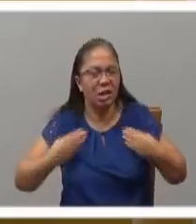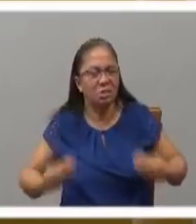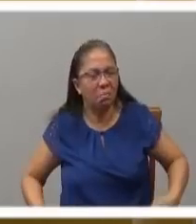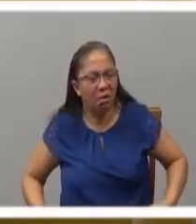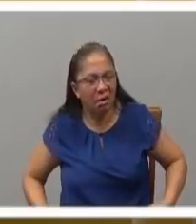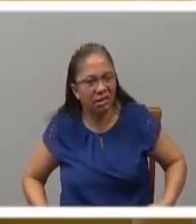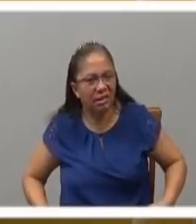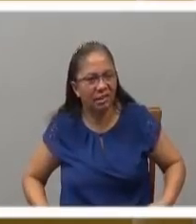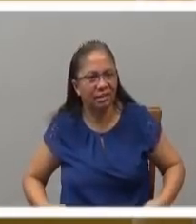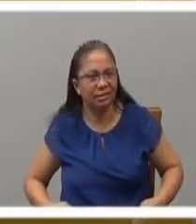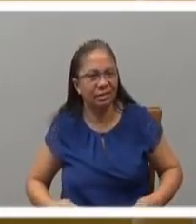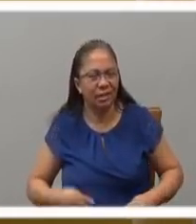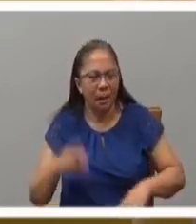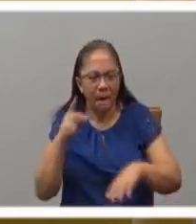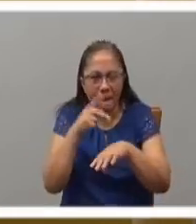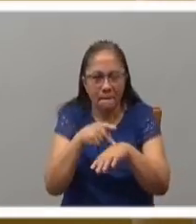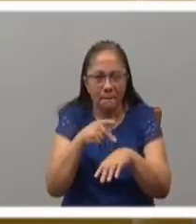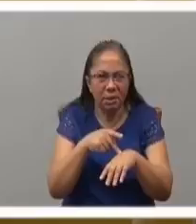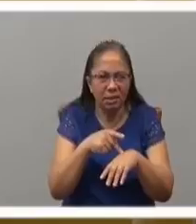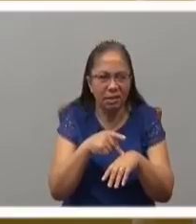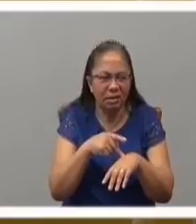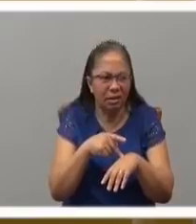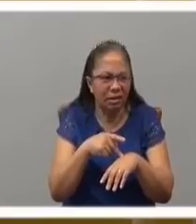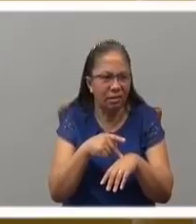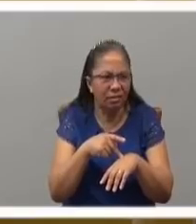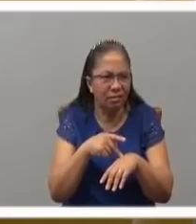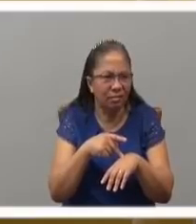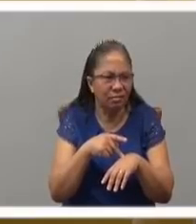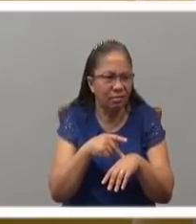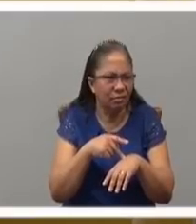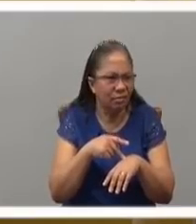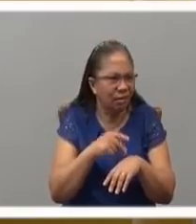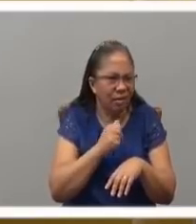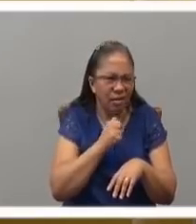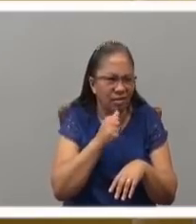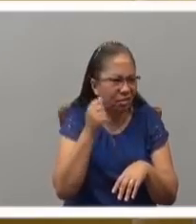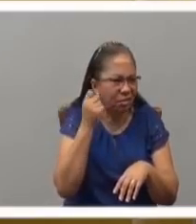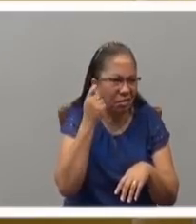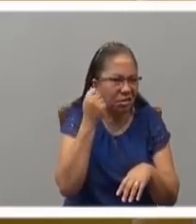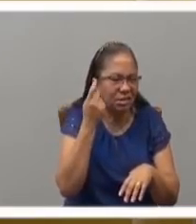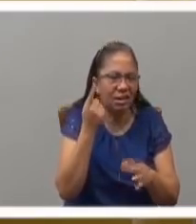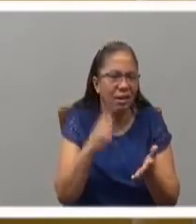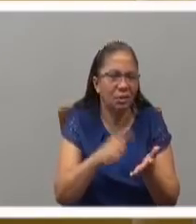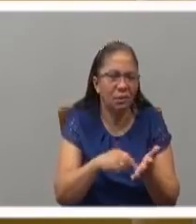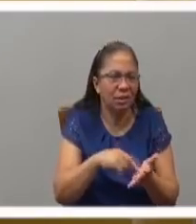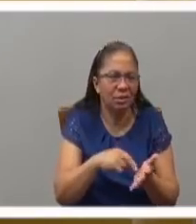A different response from Peter, who apparently did not conclude anything.